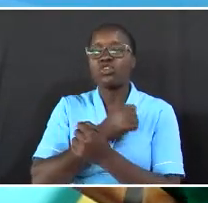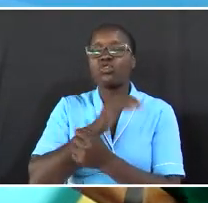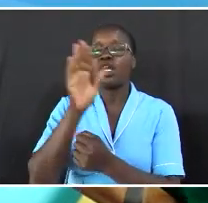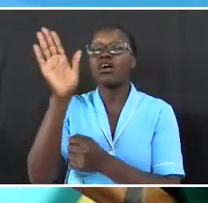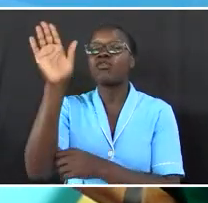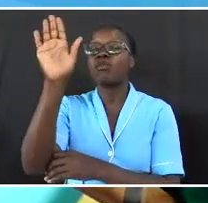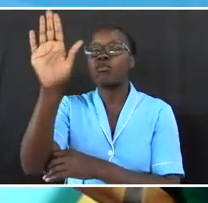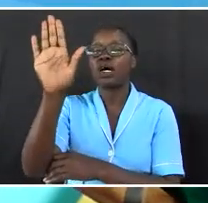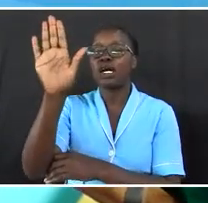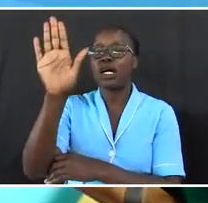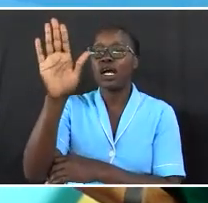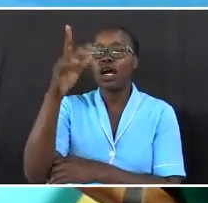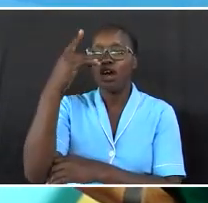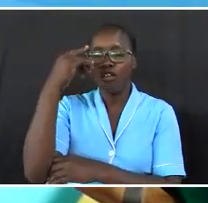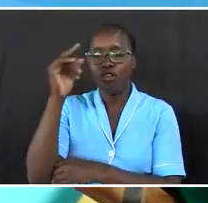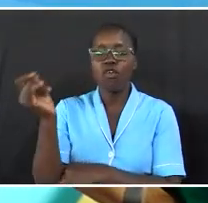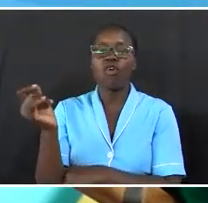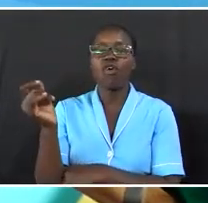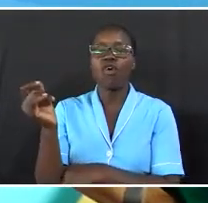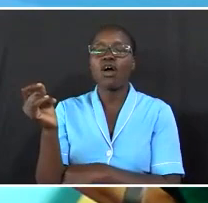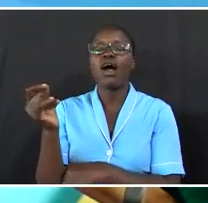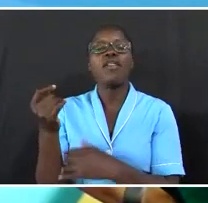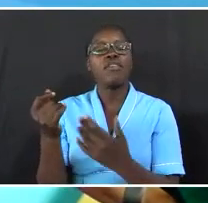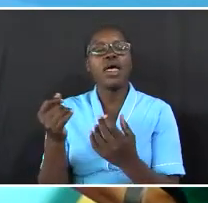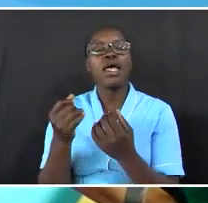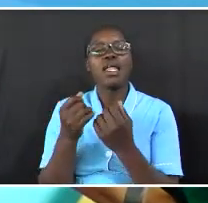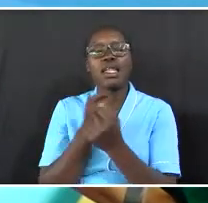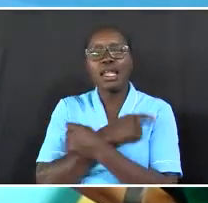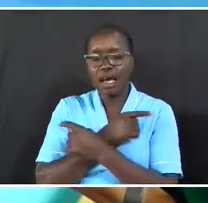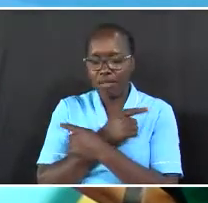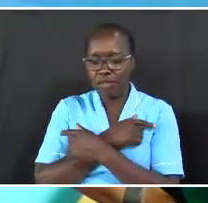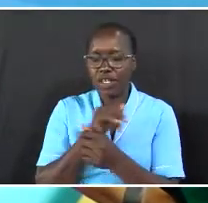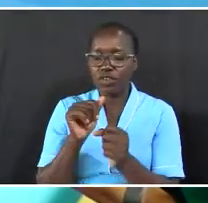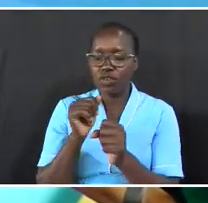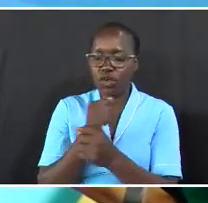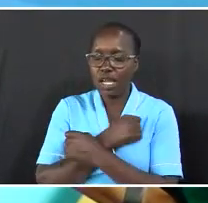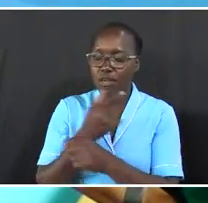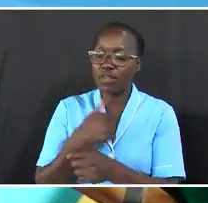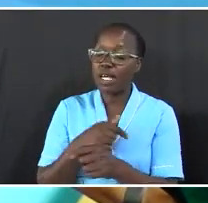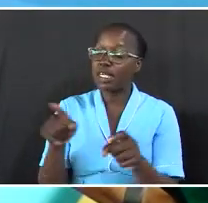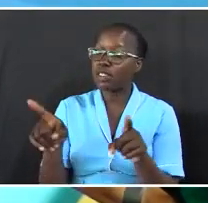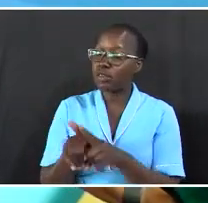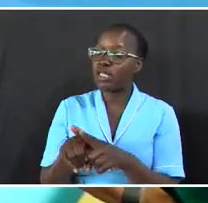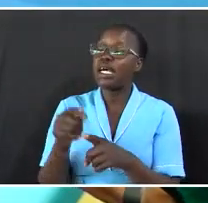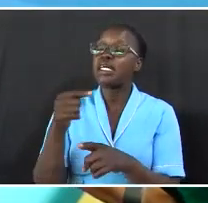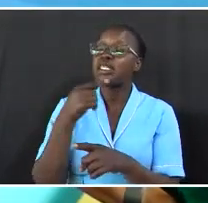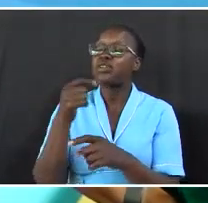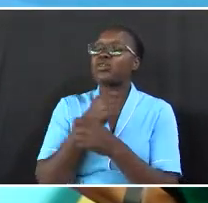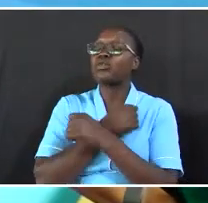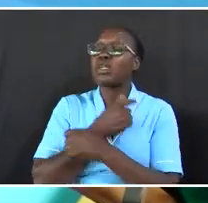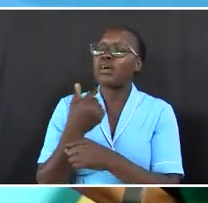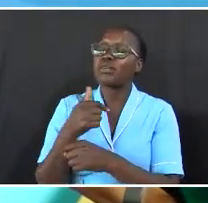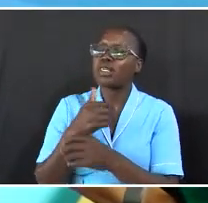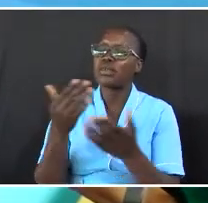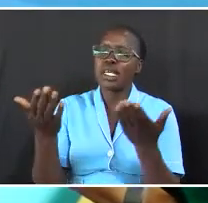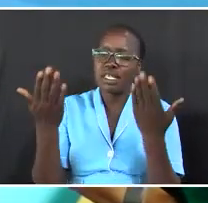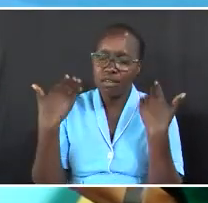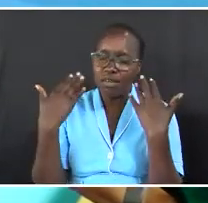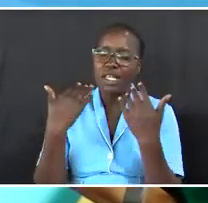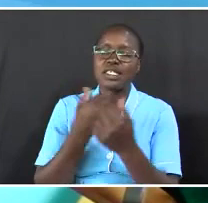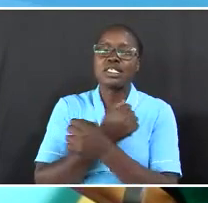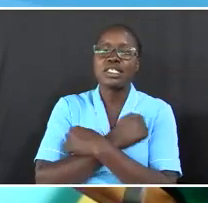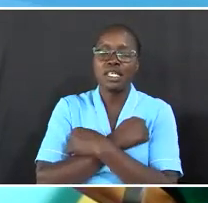you back for the love that you loved us with. The love that you say that you have loved us with an everlasting